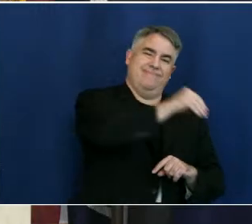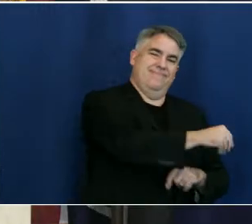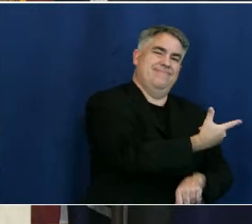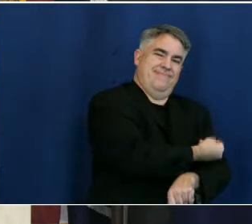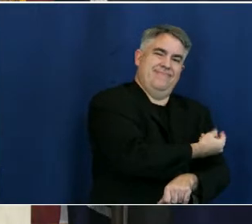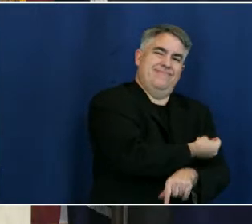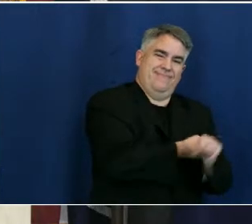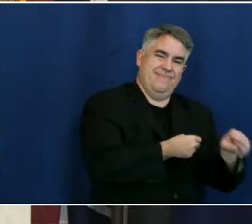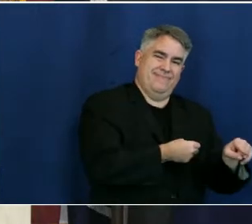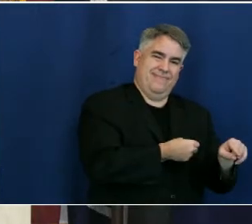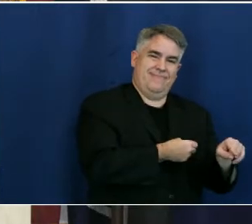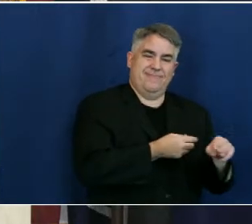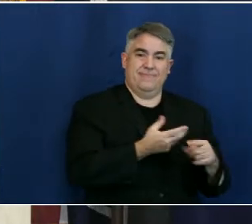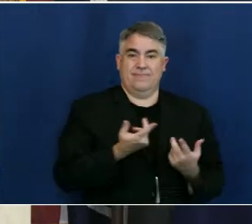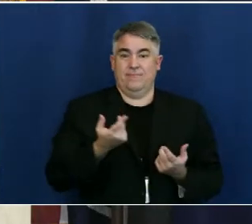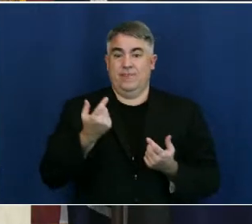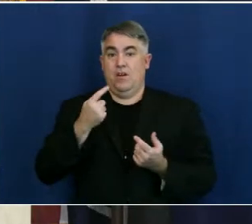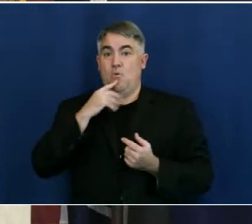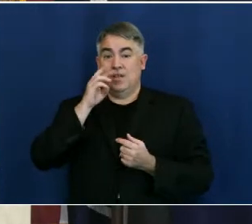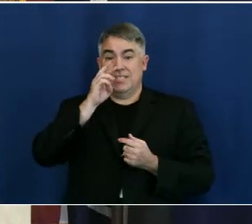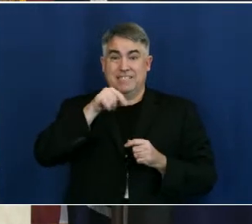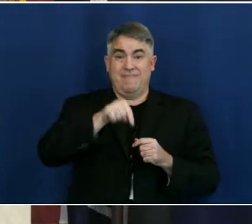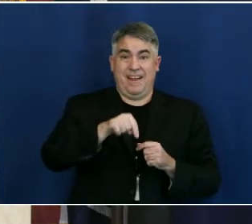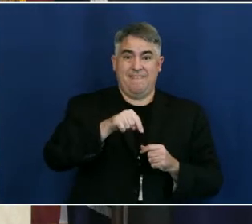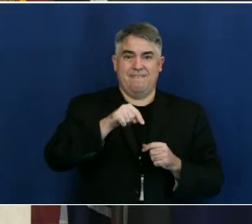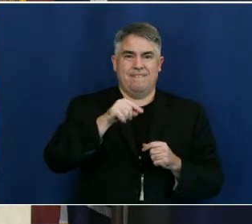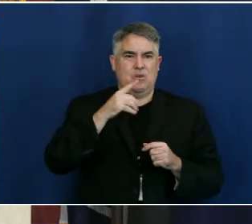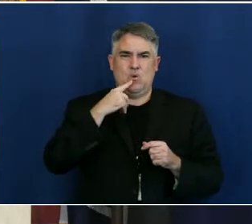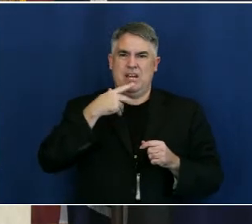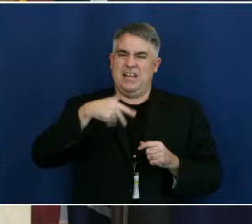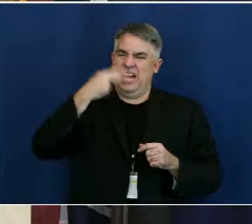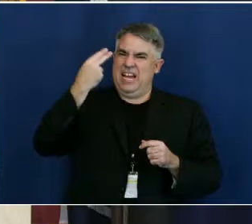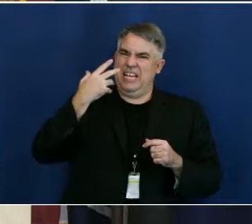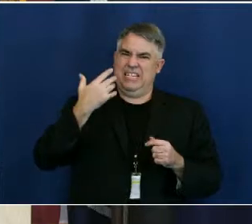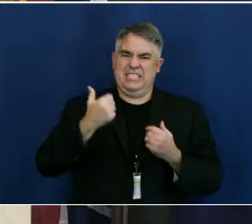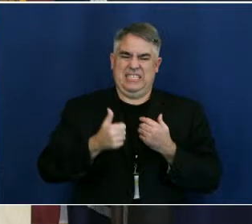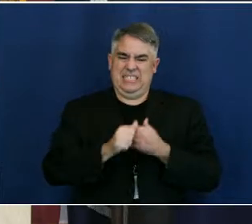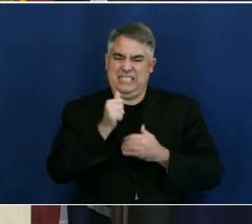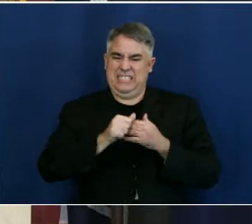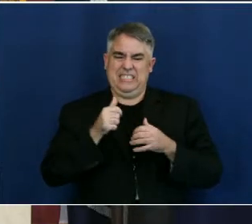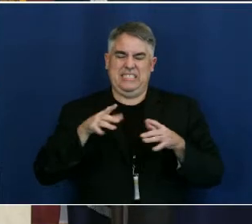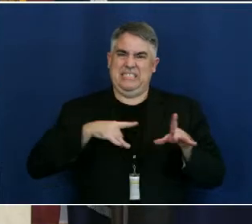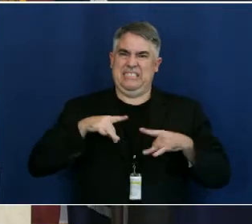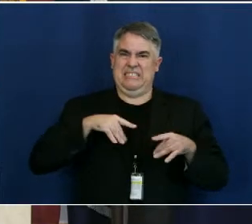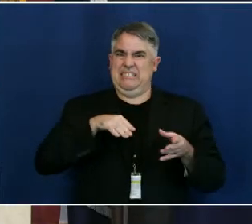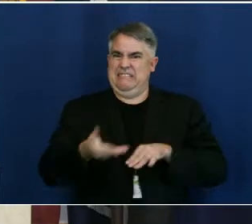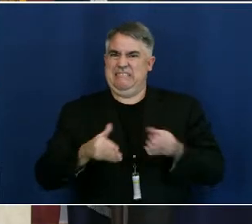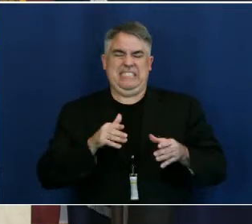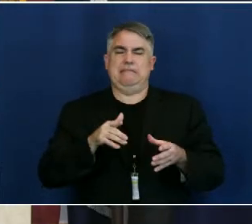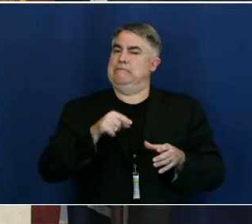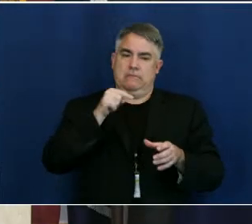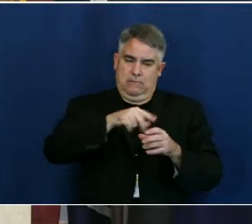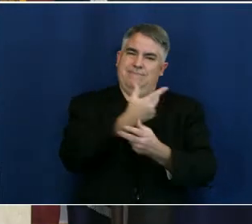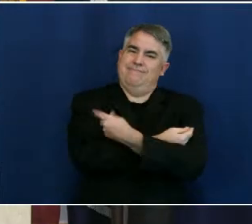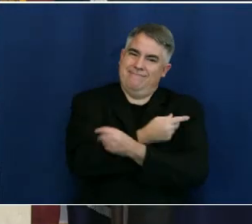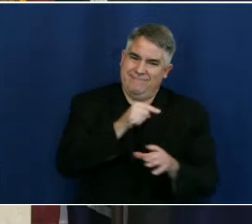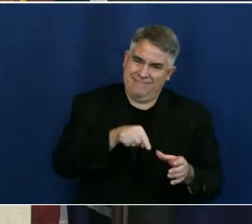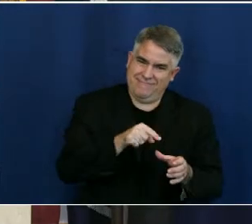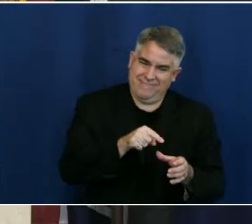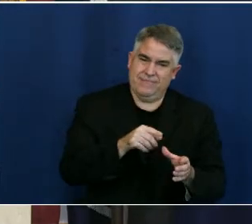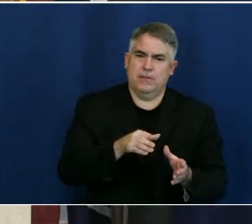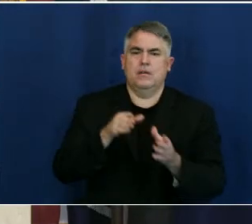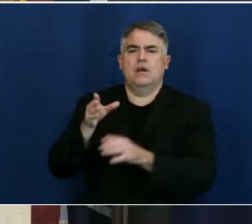are most likely to die. And then hopefully very soon we'll get in that first tier of essential workers, which includes law enforcement. It isn't about,